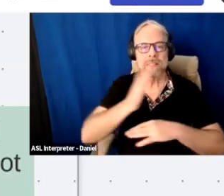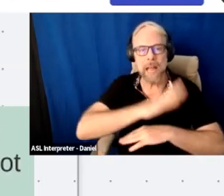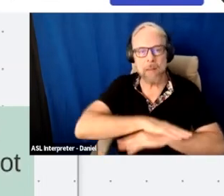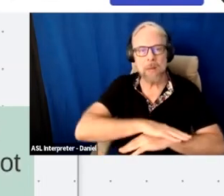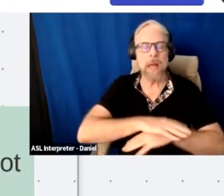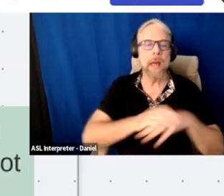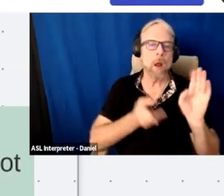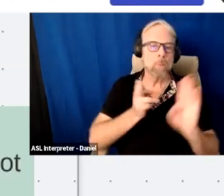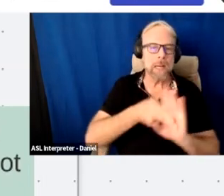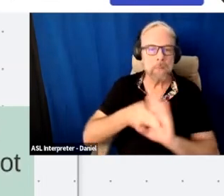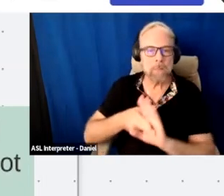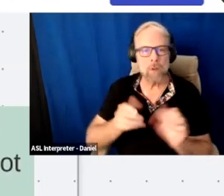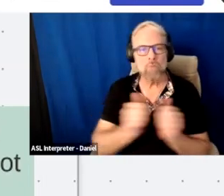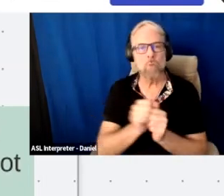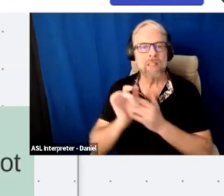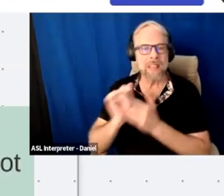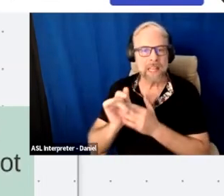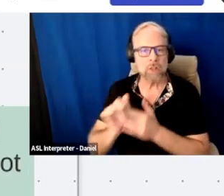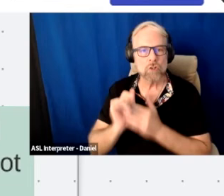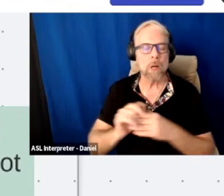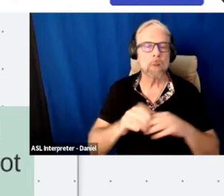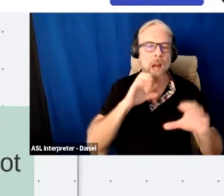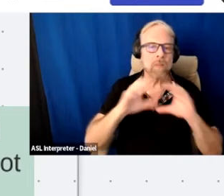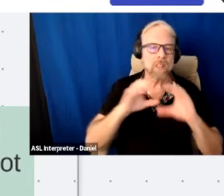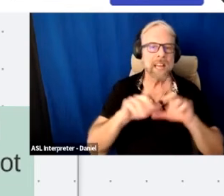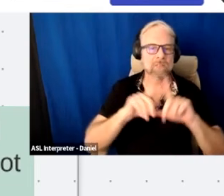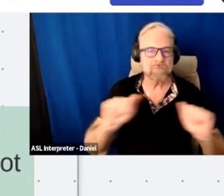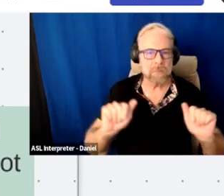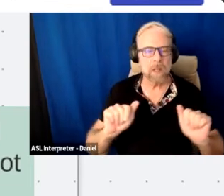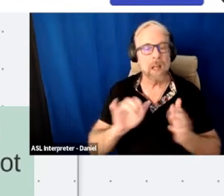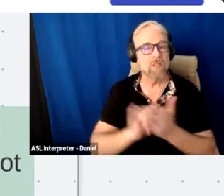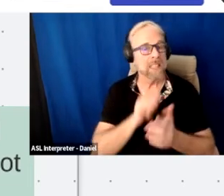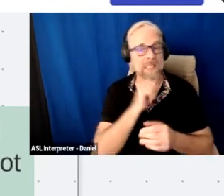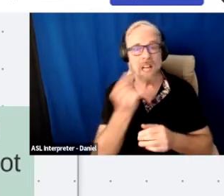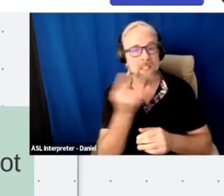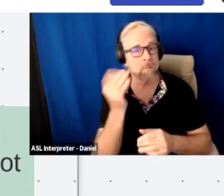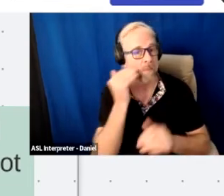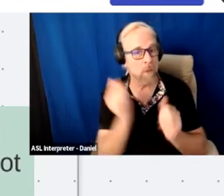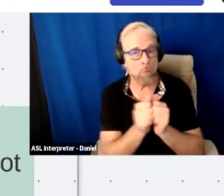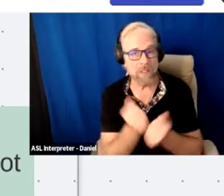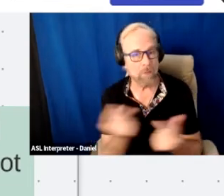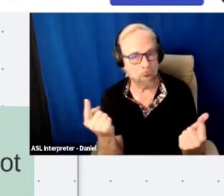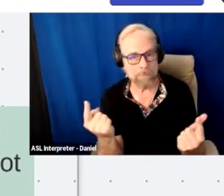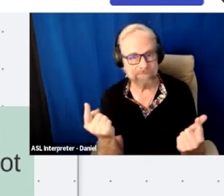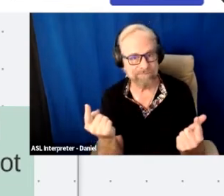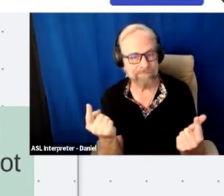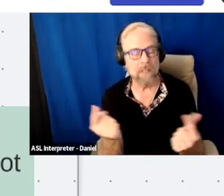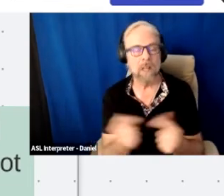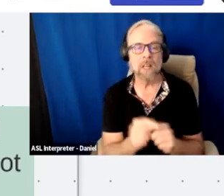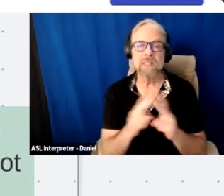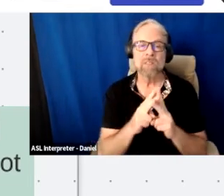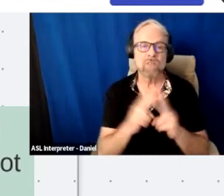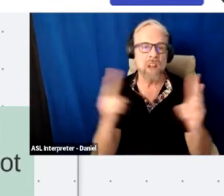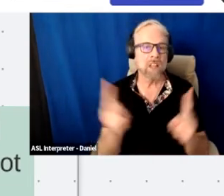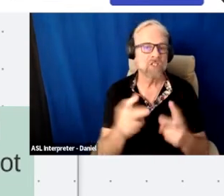and participate in leadership conversations, etc. And that is not something that's familiar to everyone. And so it is very challenging